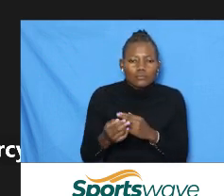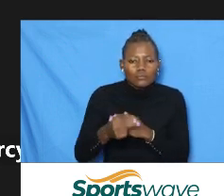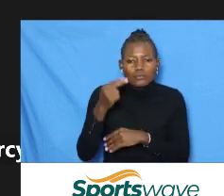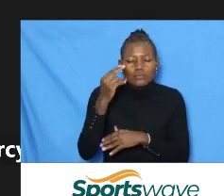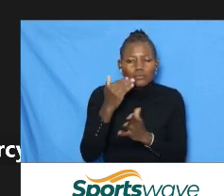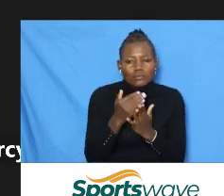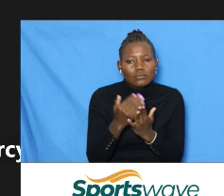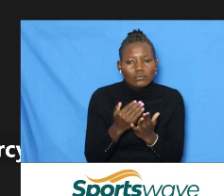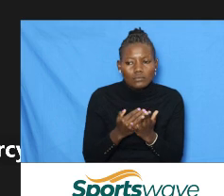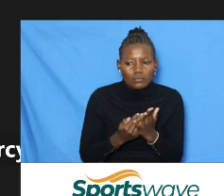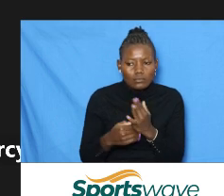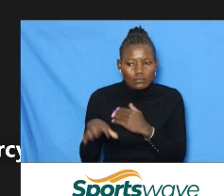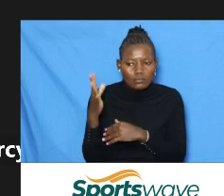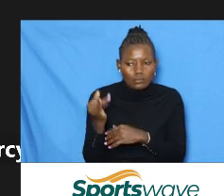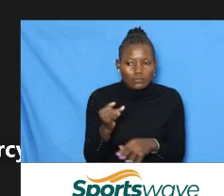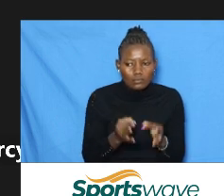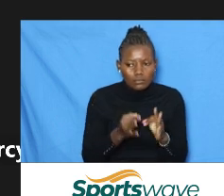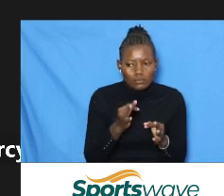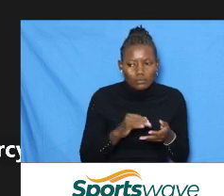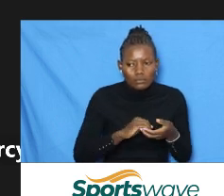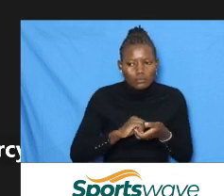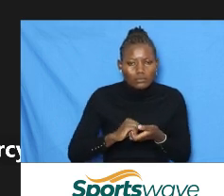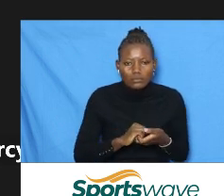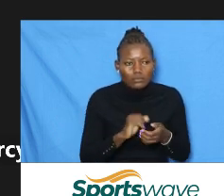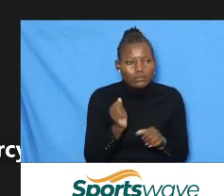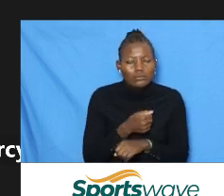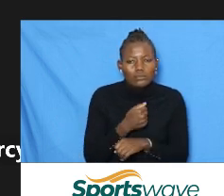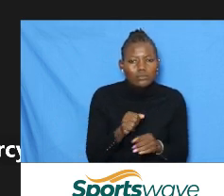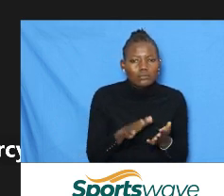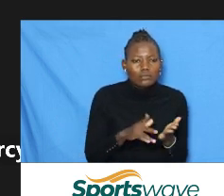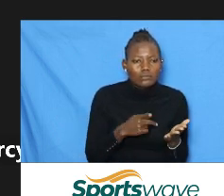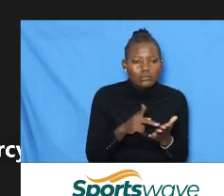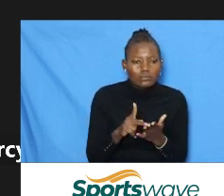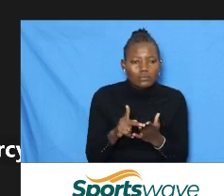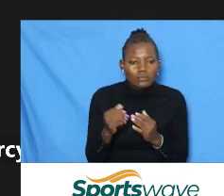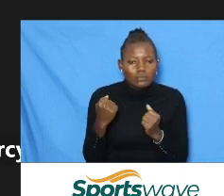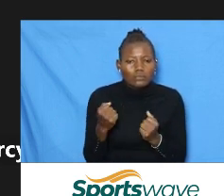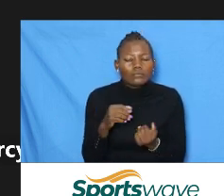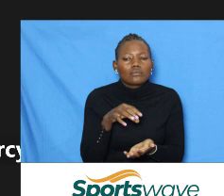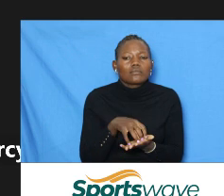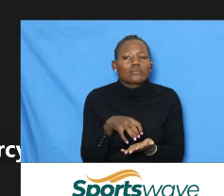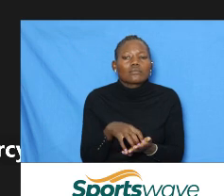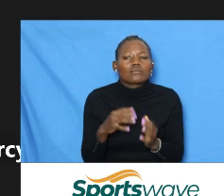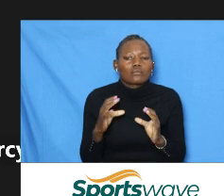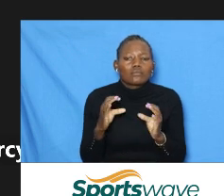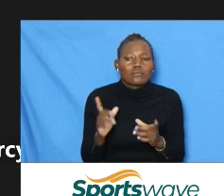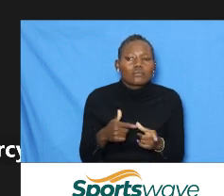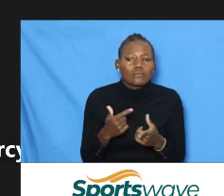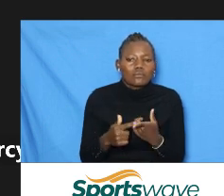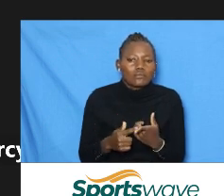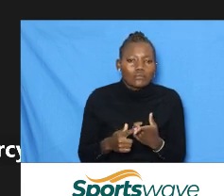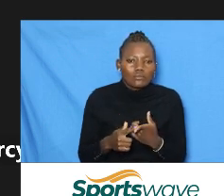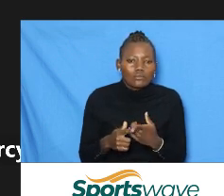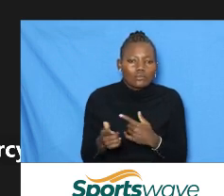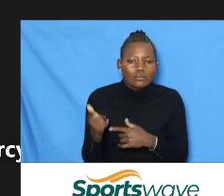program, because if your federation cannot afford a strength and conditioning coach, then read